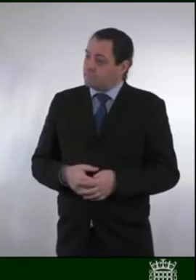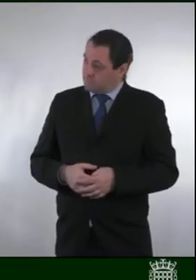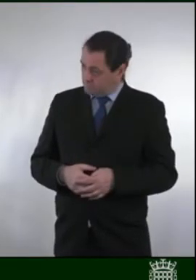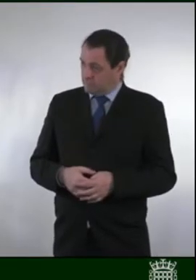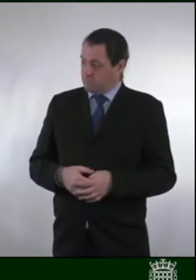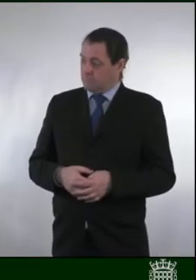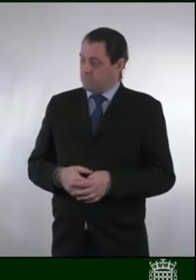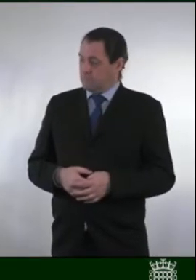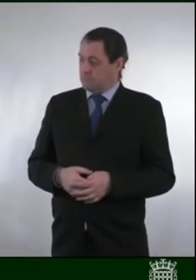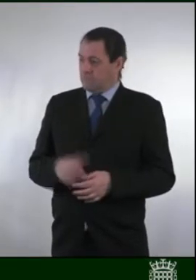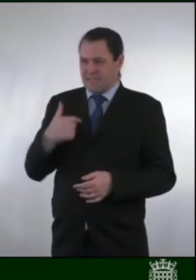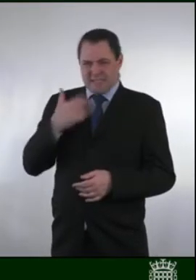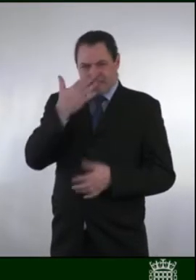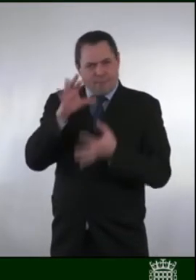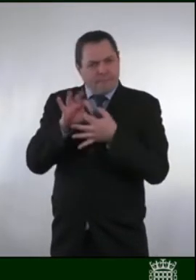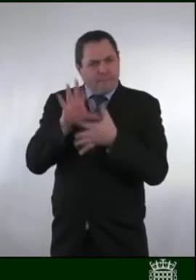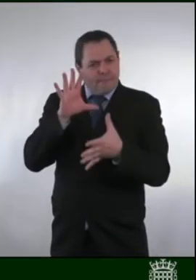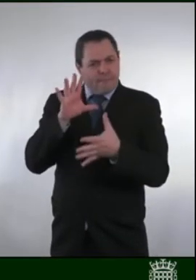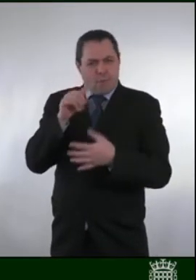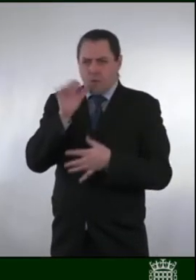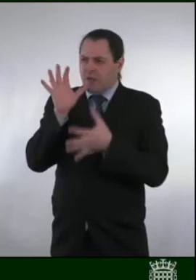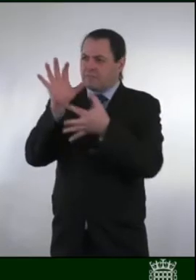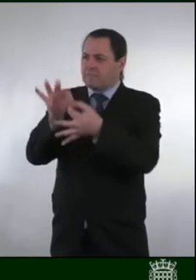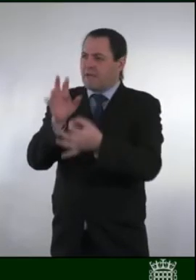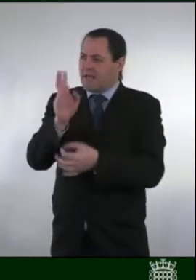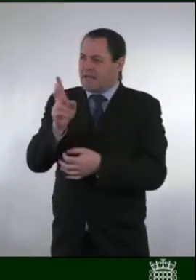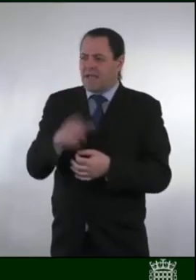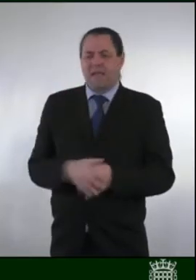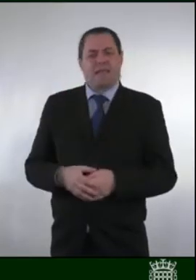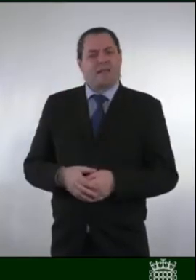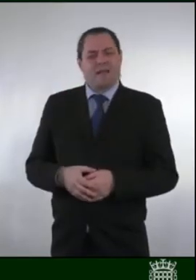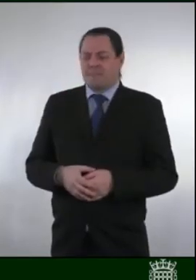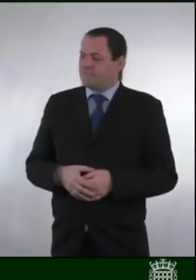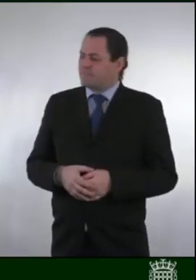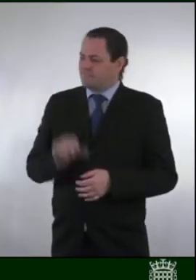I somehow think we've lost Ian Blackford. We'll come back to him. Nicole Richards.